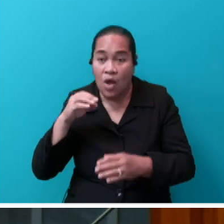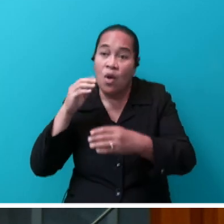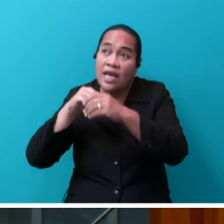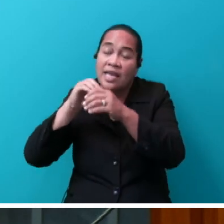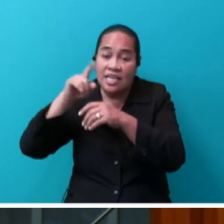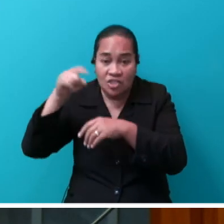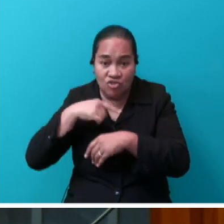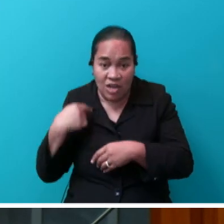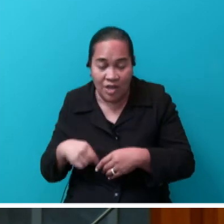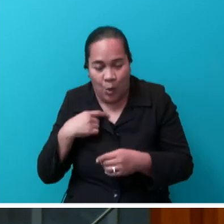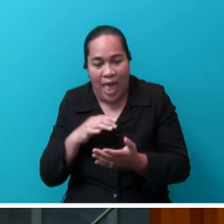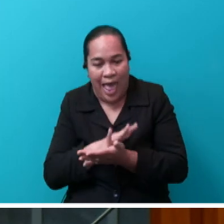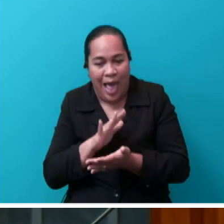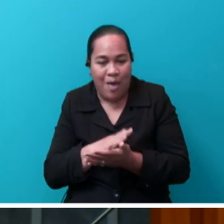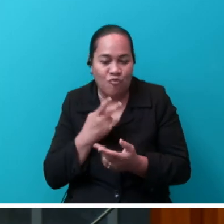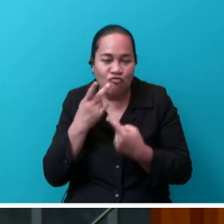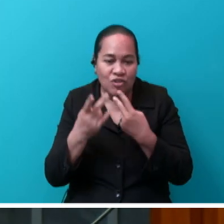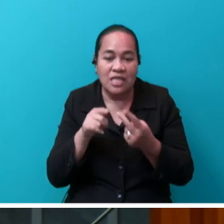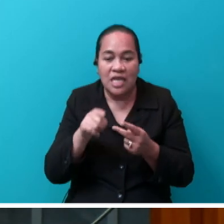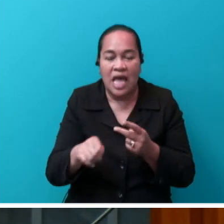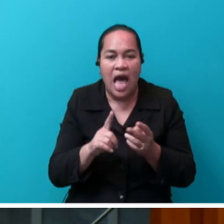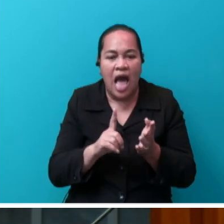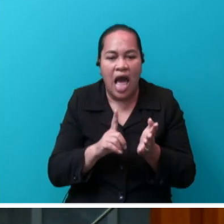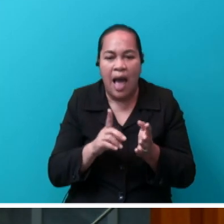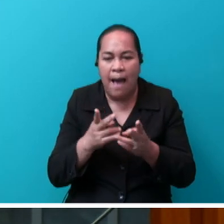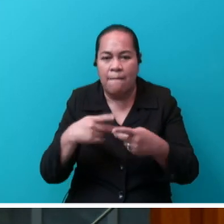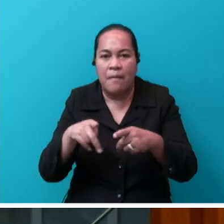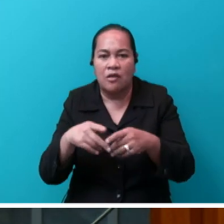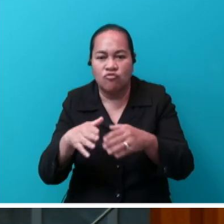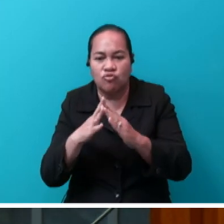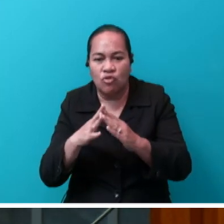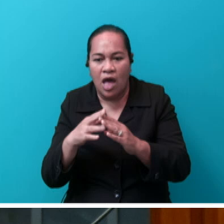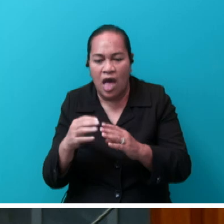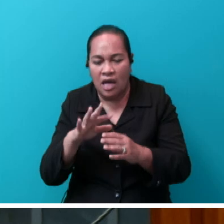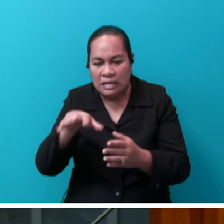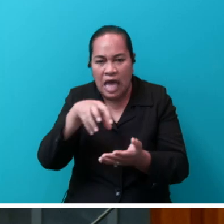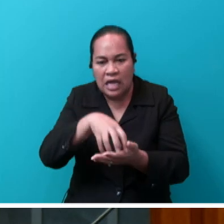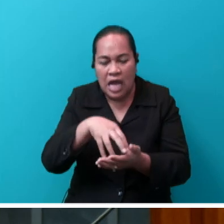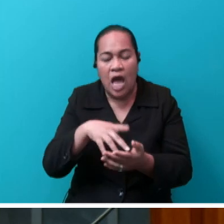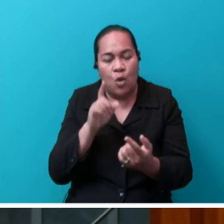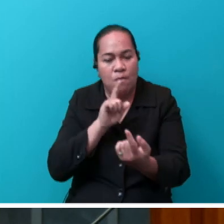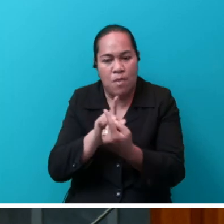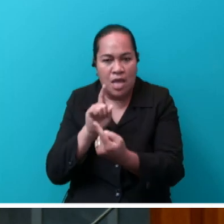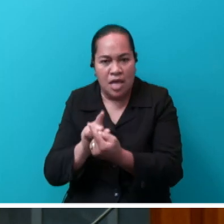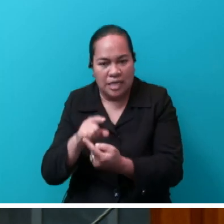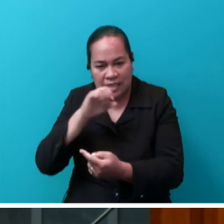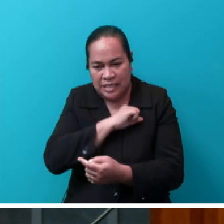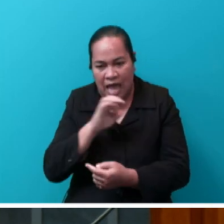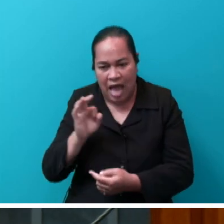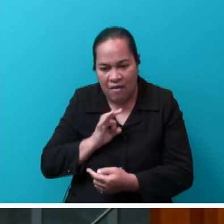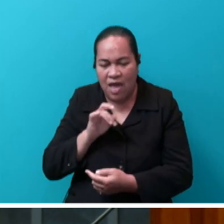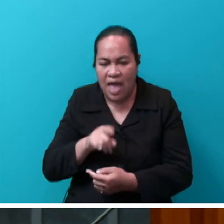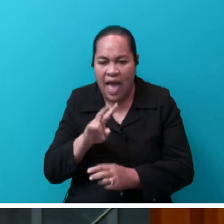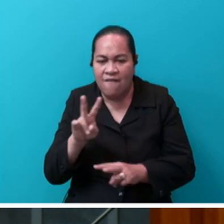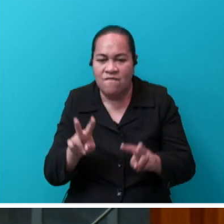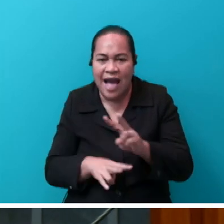delegation was privileged to visit the Luban Workshop and the Promotion Center and were met by the senior staff, led by Vice Dean of Luban